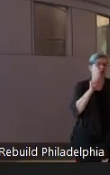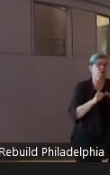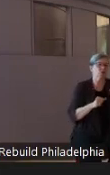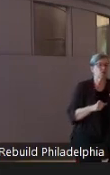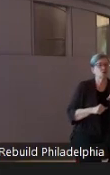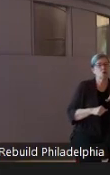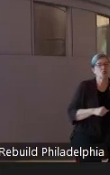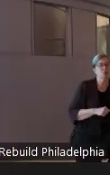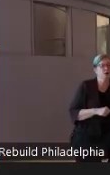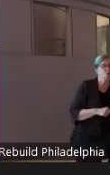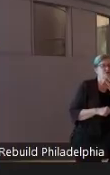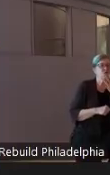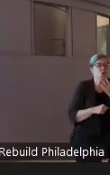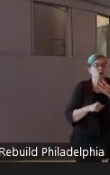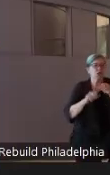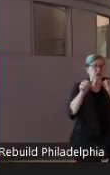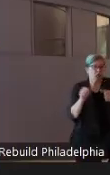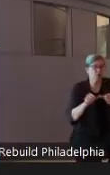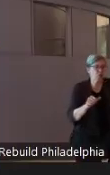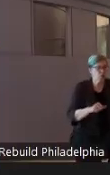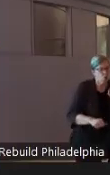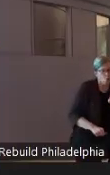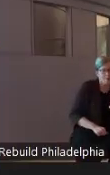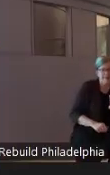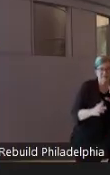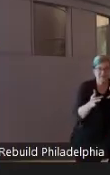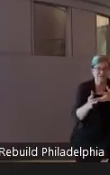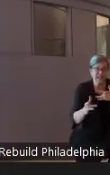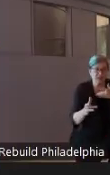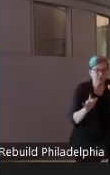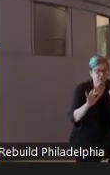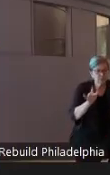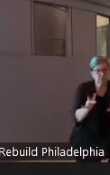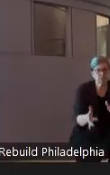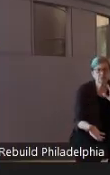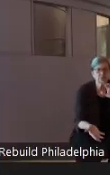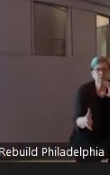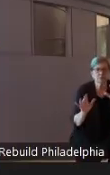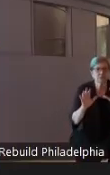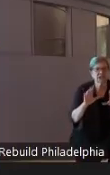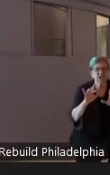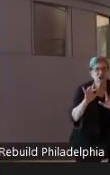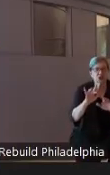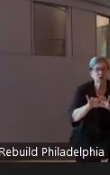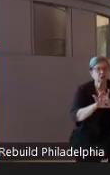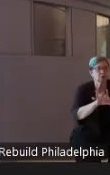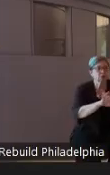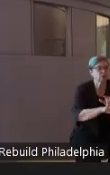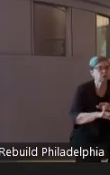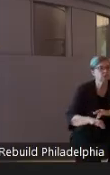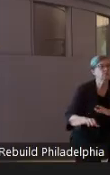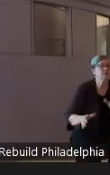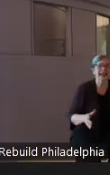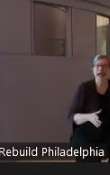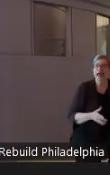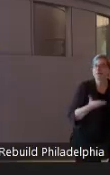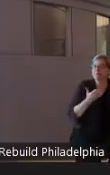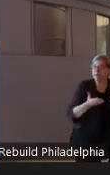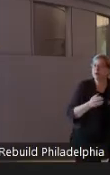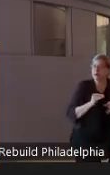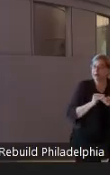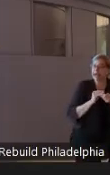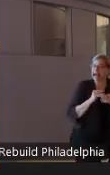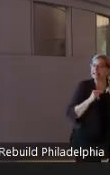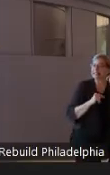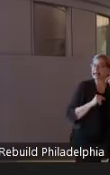3 or 4 sculptures that you could go up and feel. And for those, we might even be able to incorporate things that make sound.